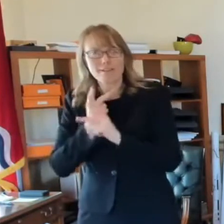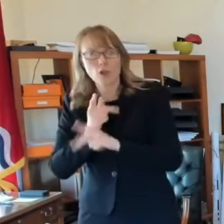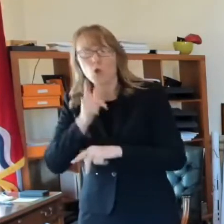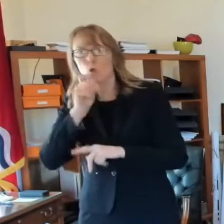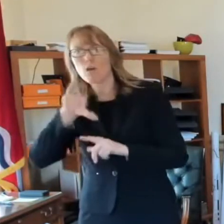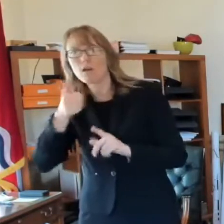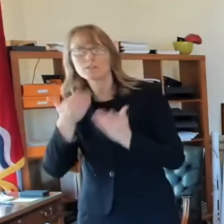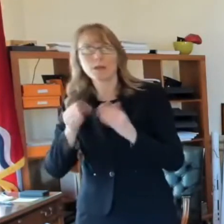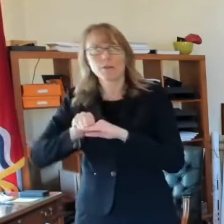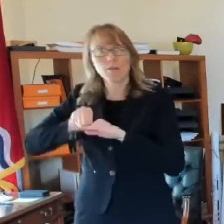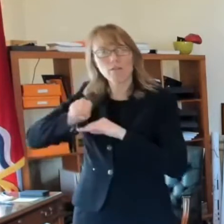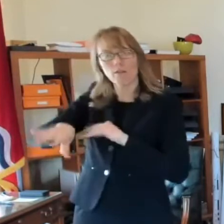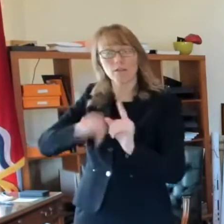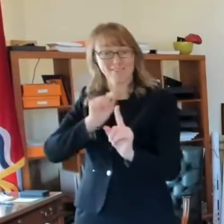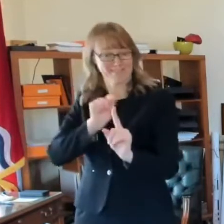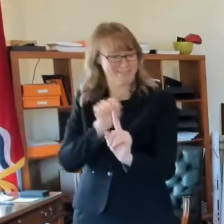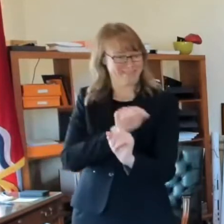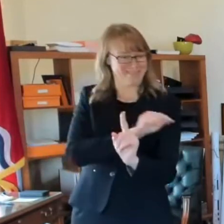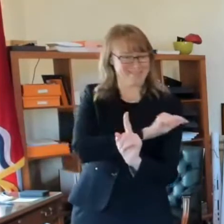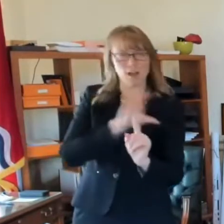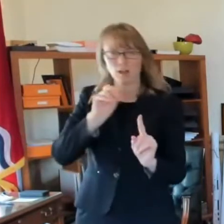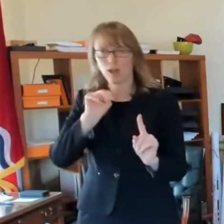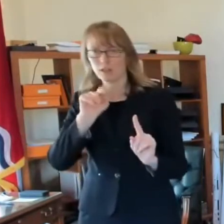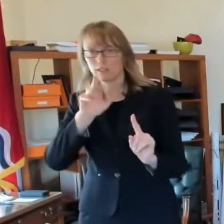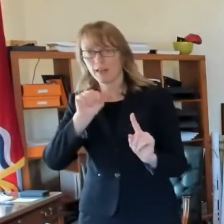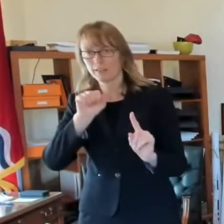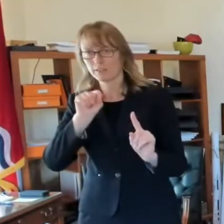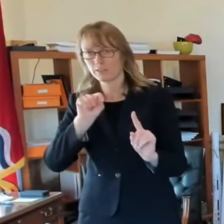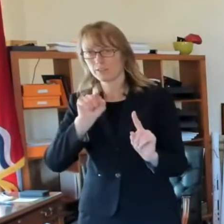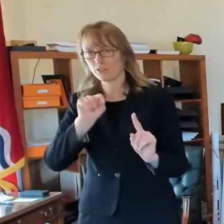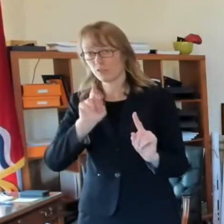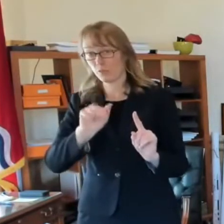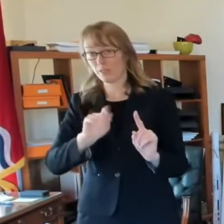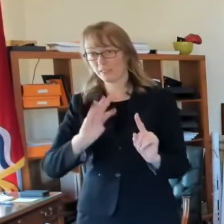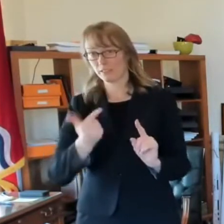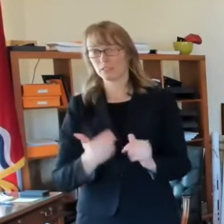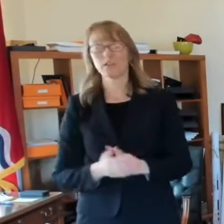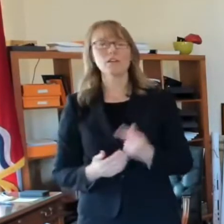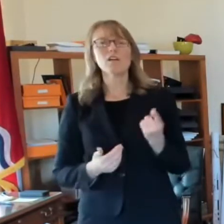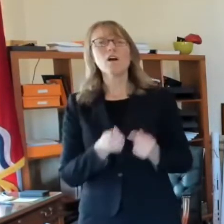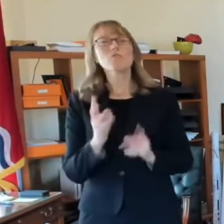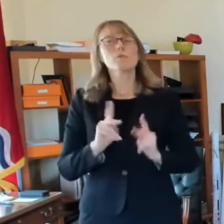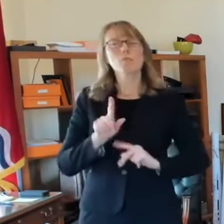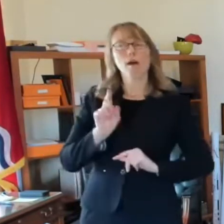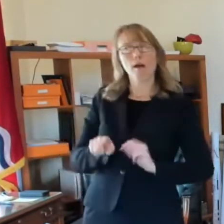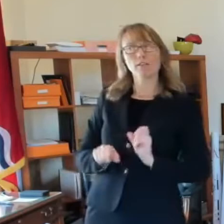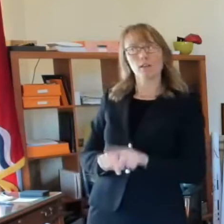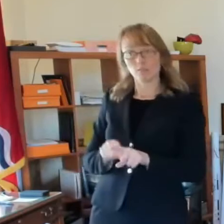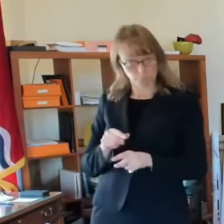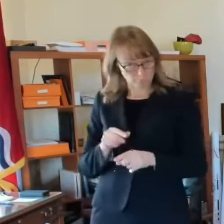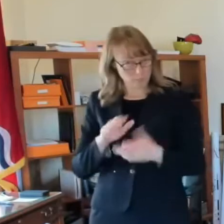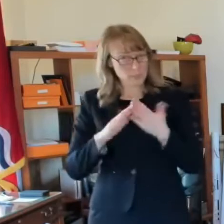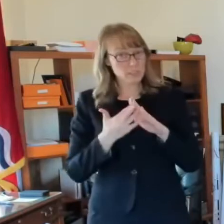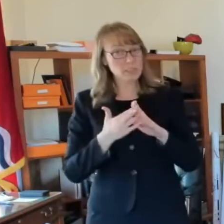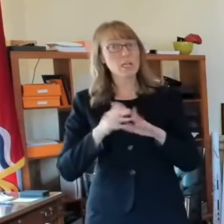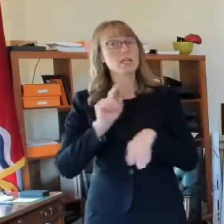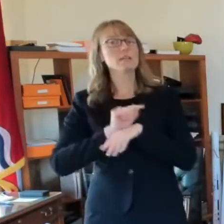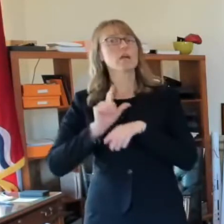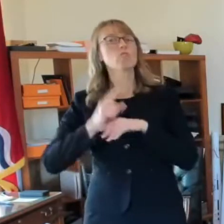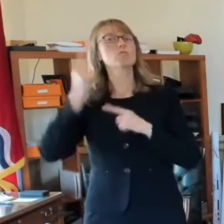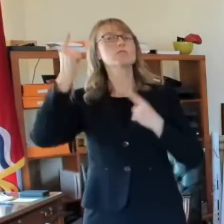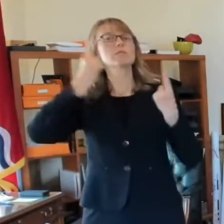the session here, we've had a lot more people turn up positive. So, and they're working on the vaccine. So they're quite busy at this point in